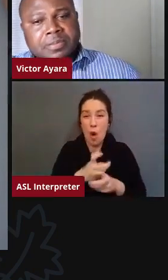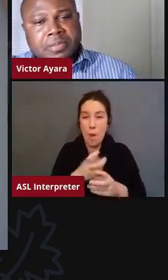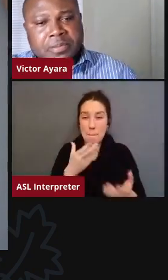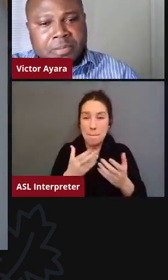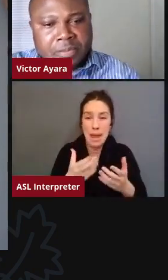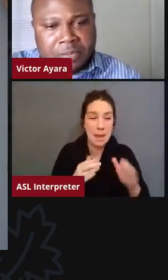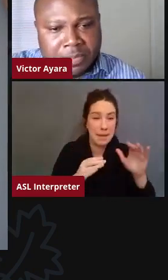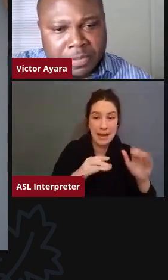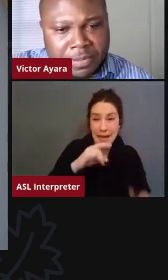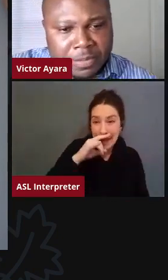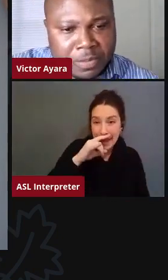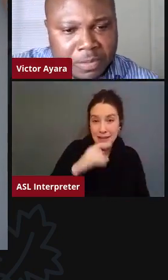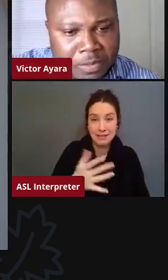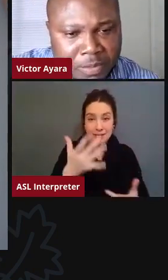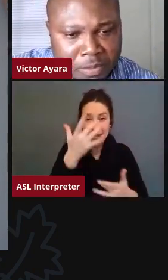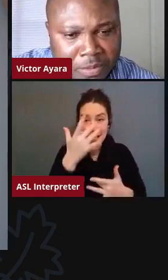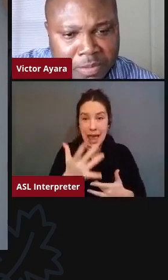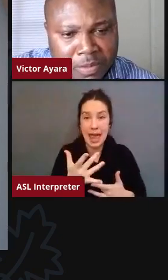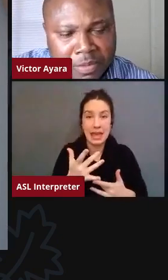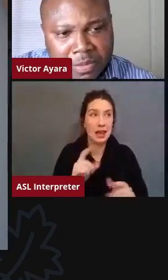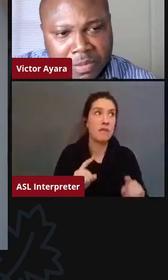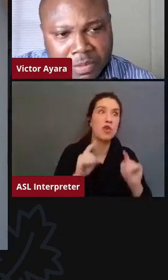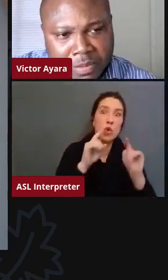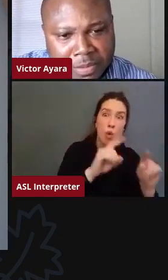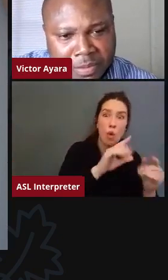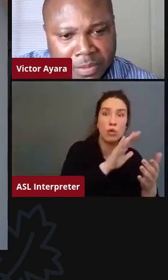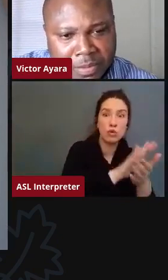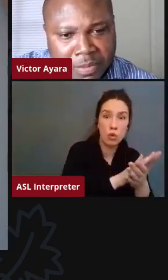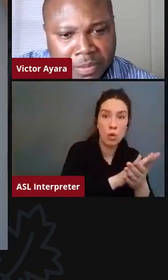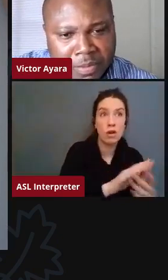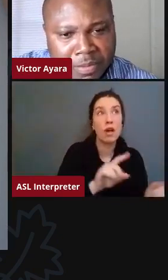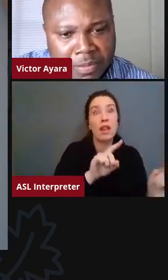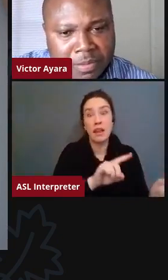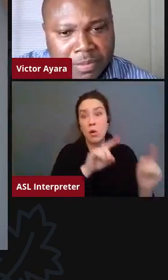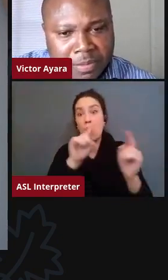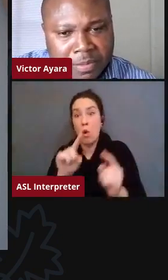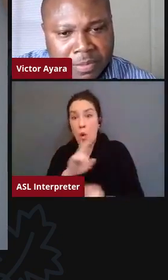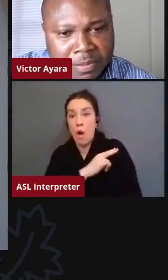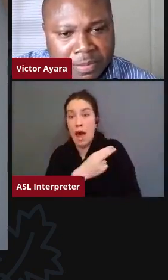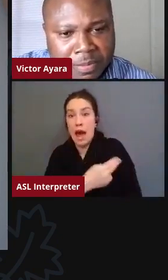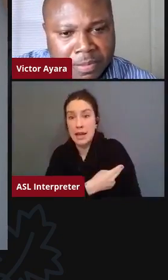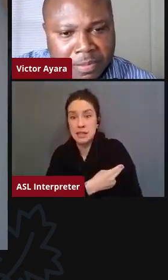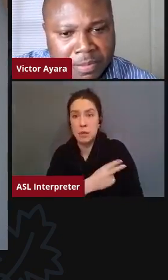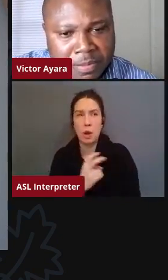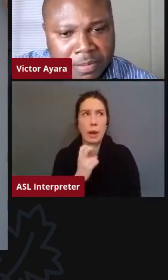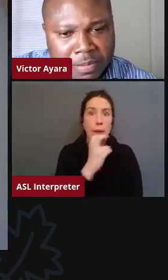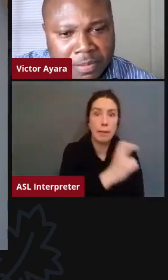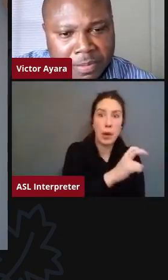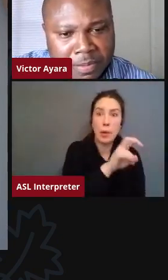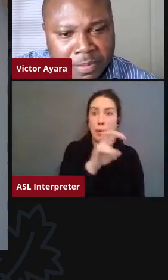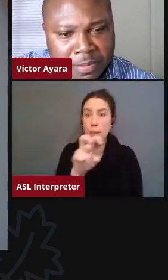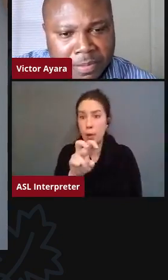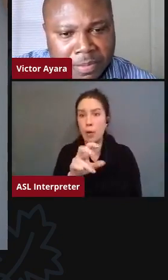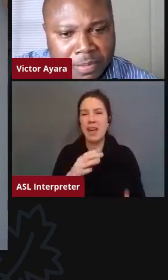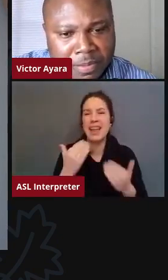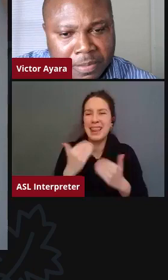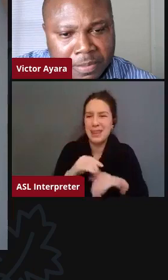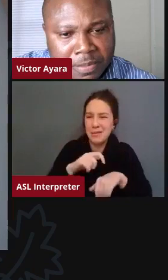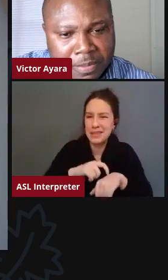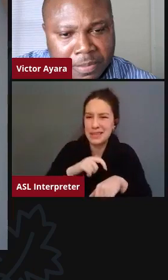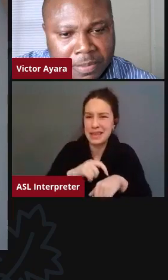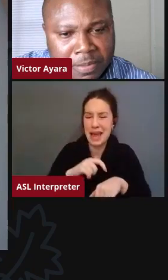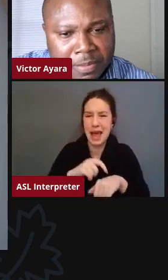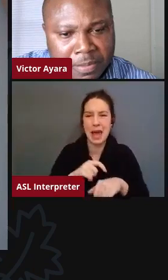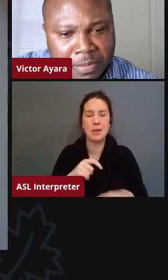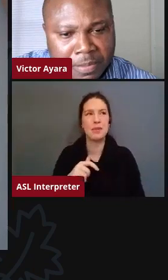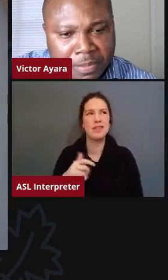to go pick them up from school. It makes it really hard for you to do those things. And all of those things limit your time, which is a really valuable